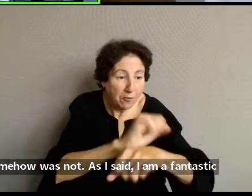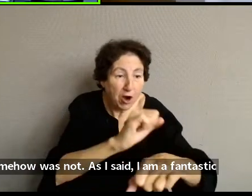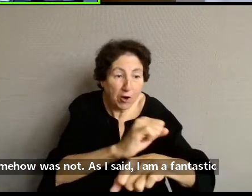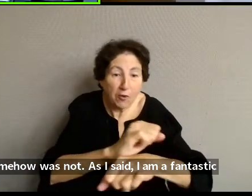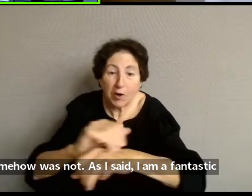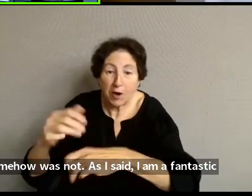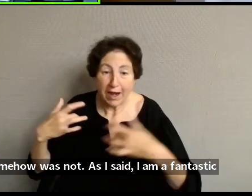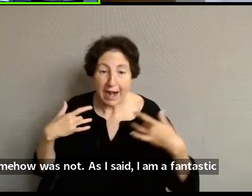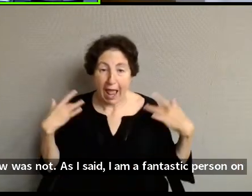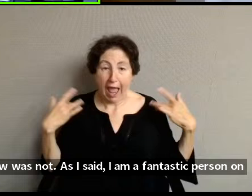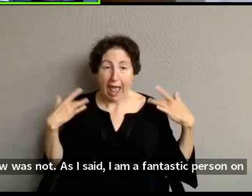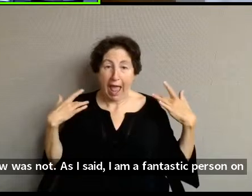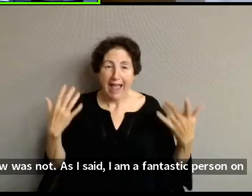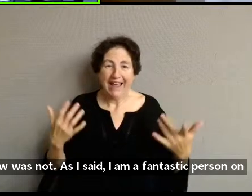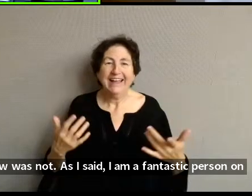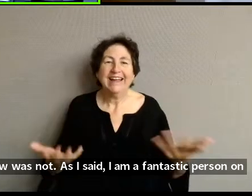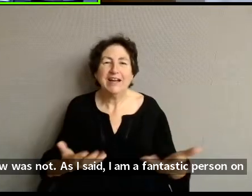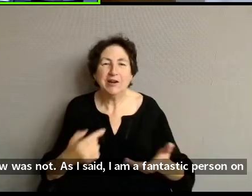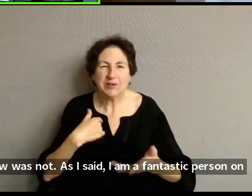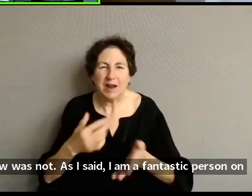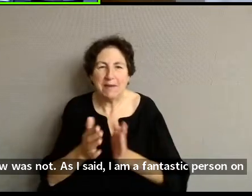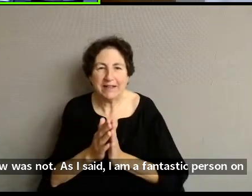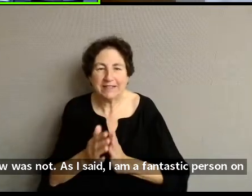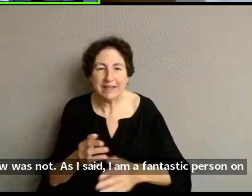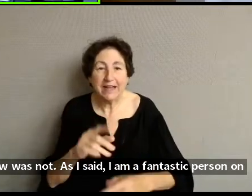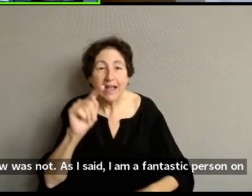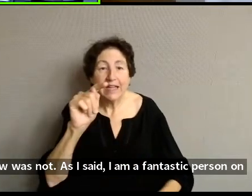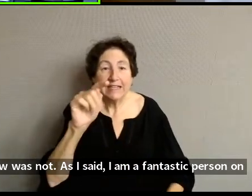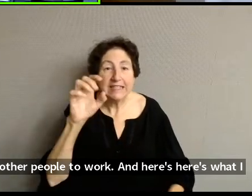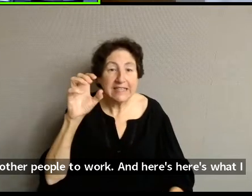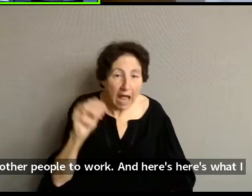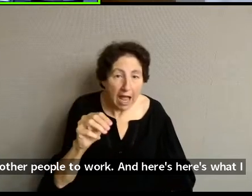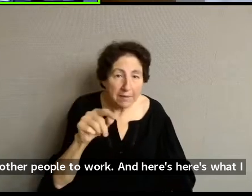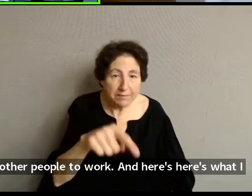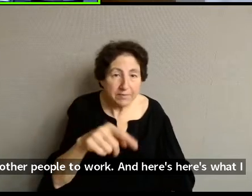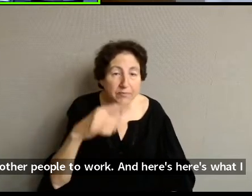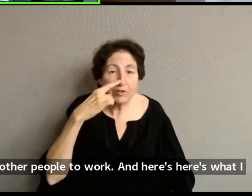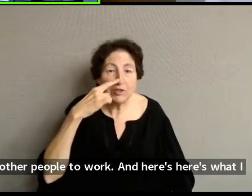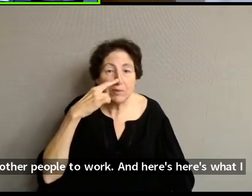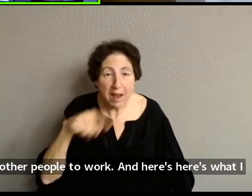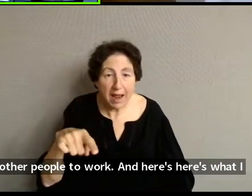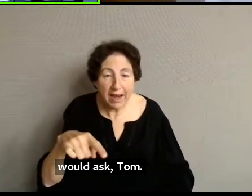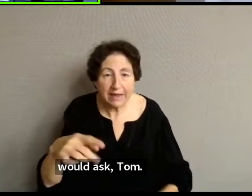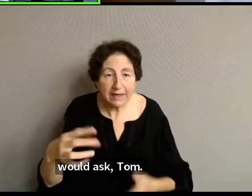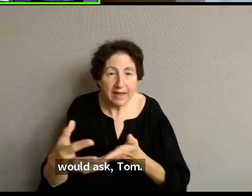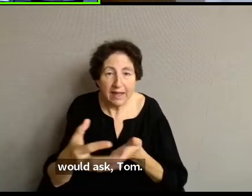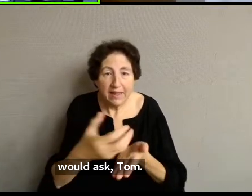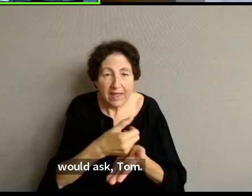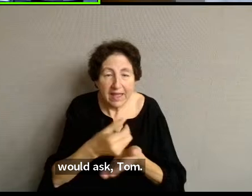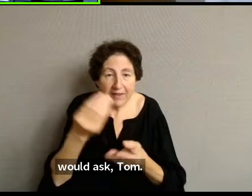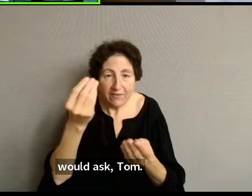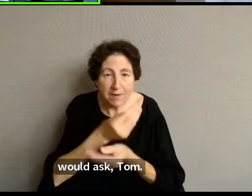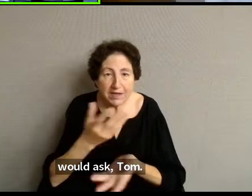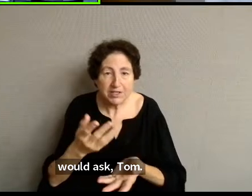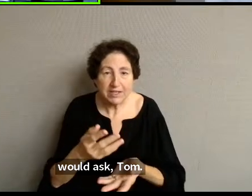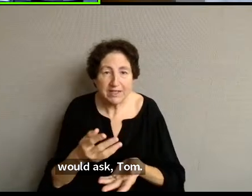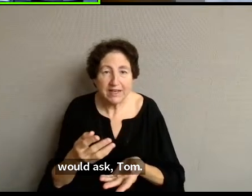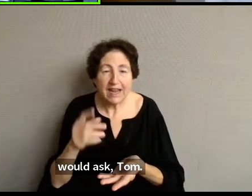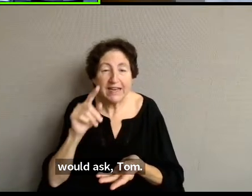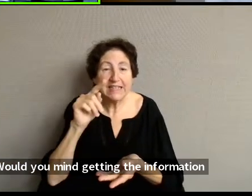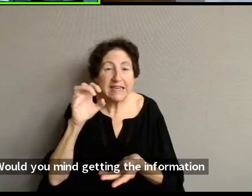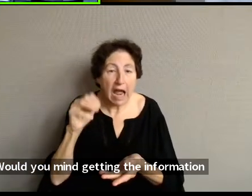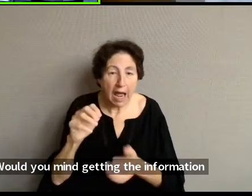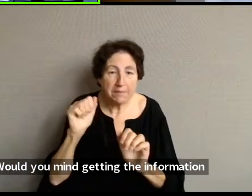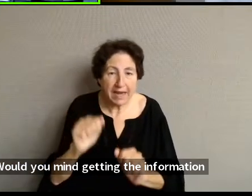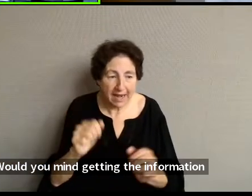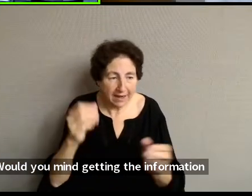And here's what I would ask. Yes. Tom, would you mind getting the information to Tom? And Tom can